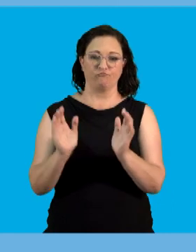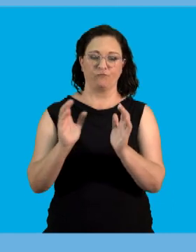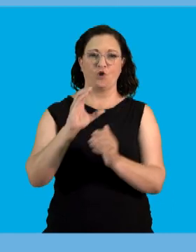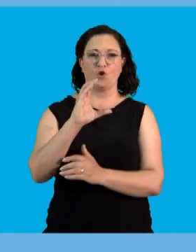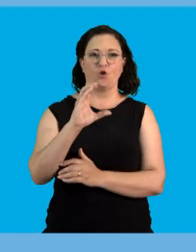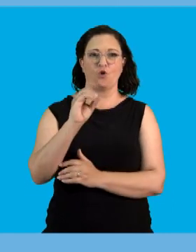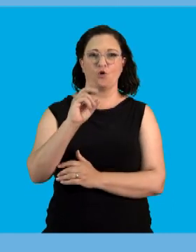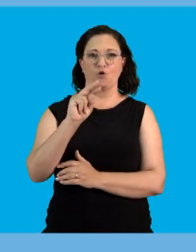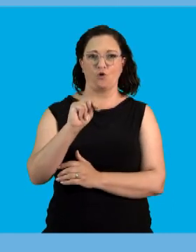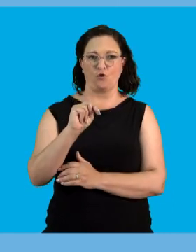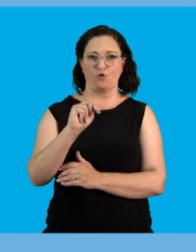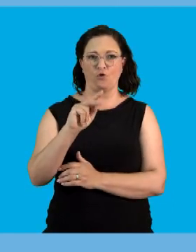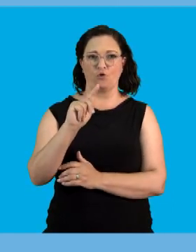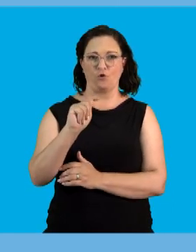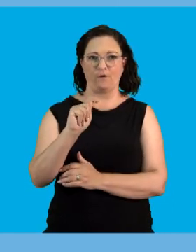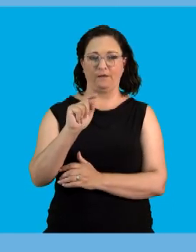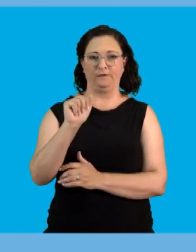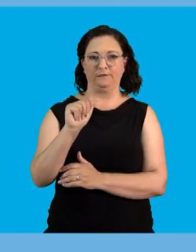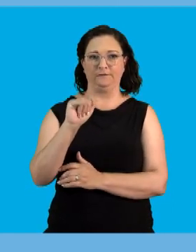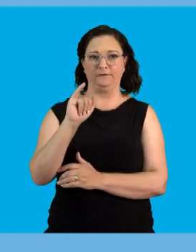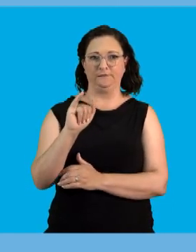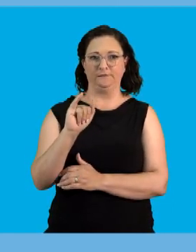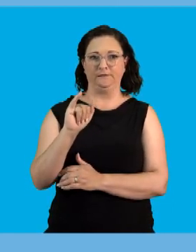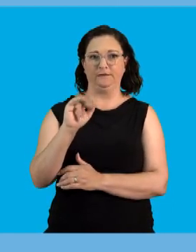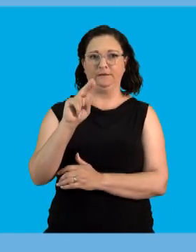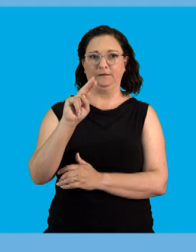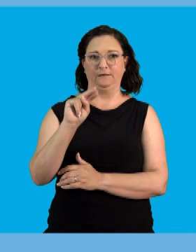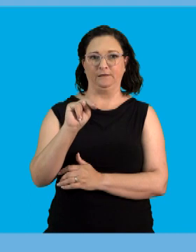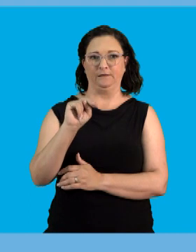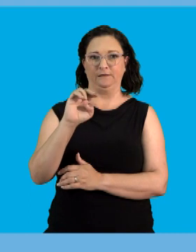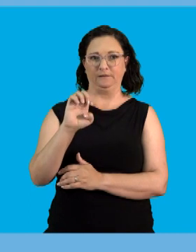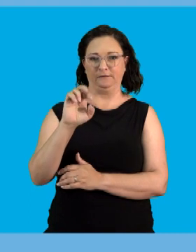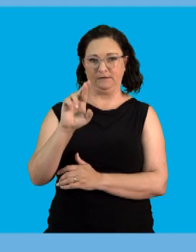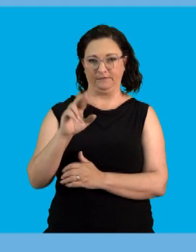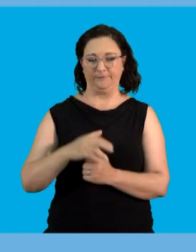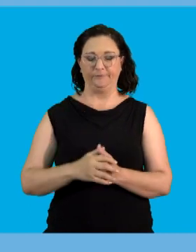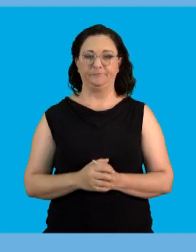the shape of the